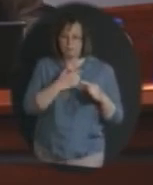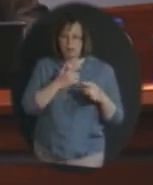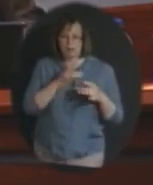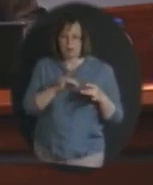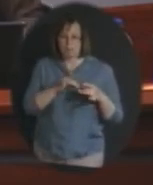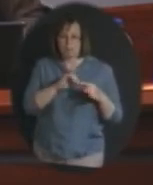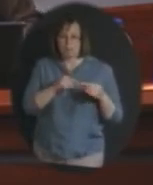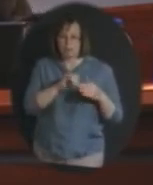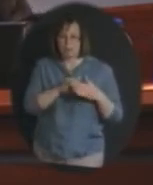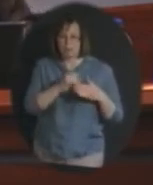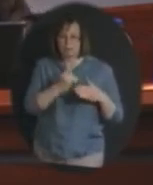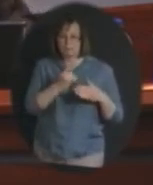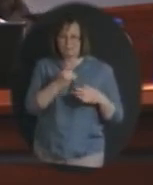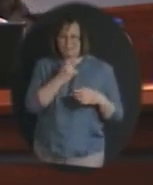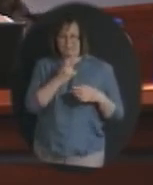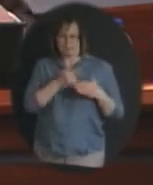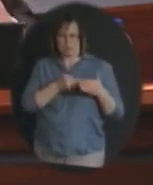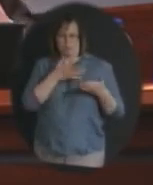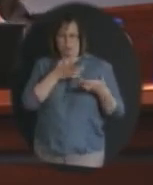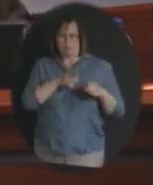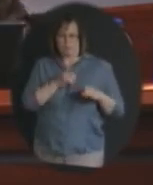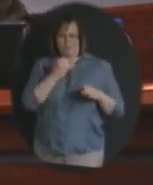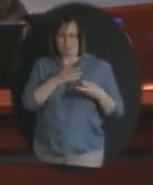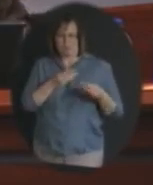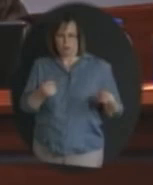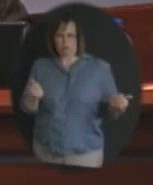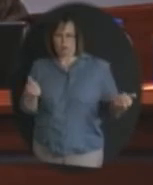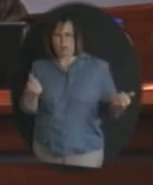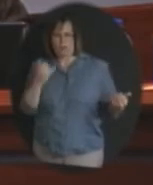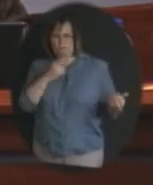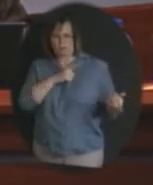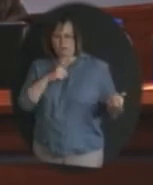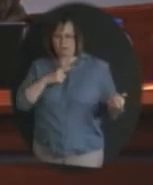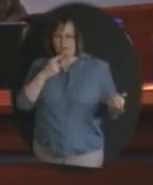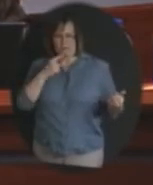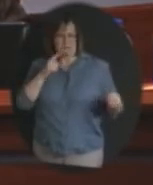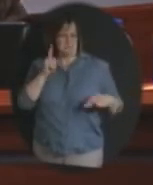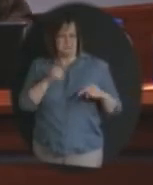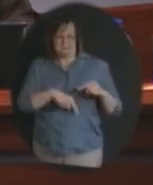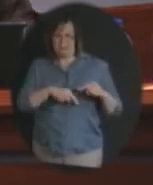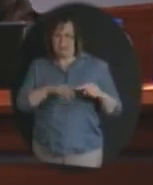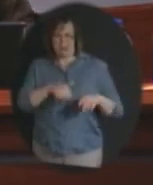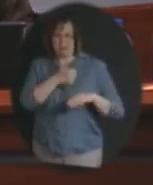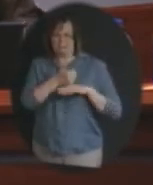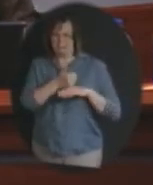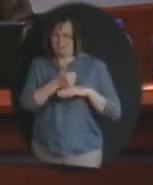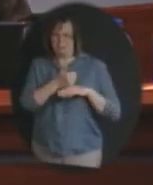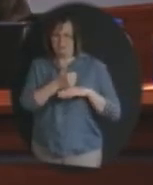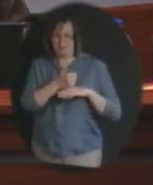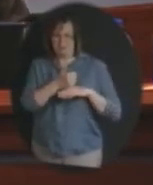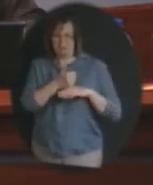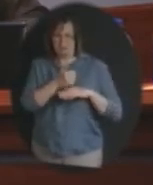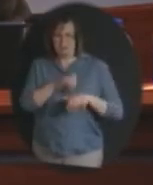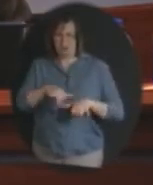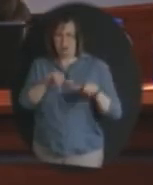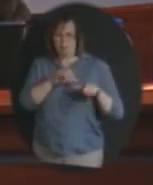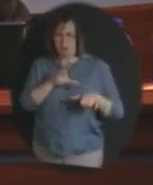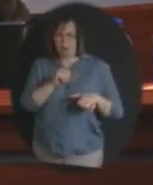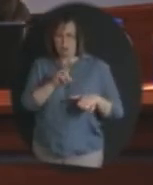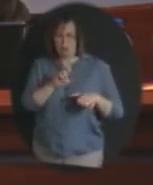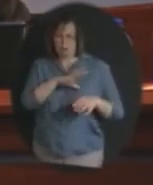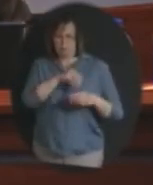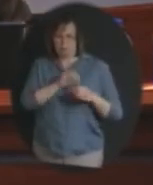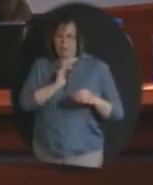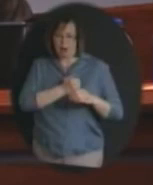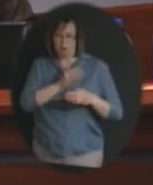comment about that, somebody has asked, well, what would happen if it goes away, if the legislature says we cannot implement Common Core in our